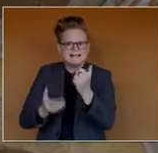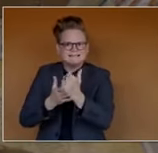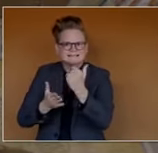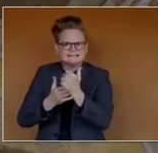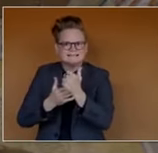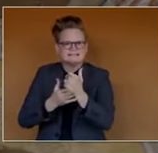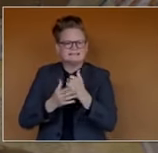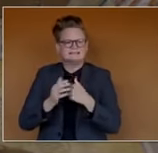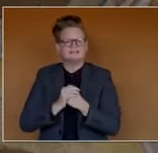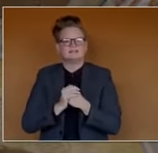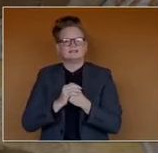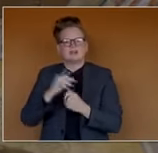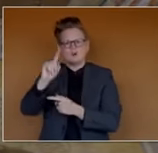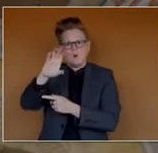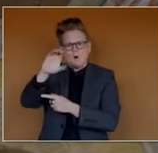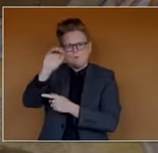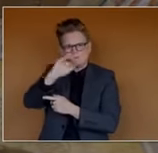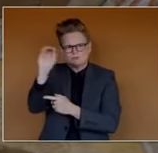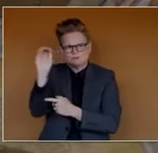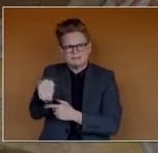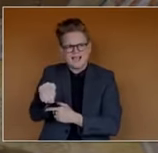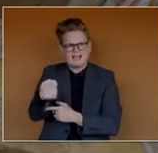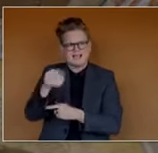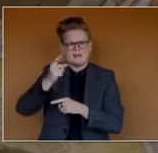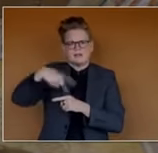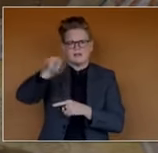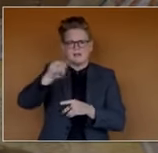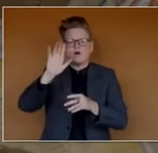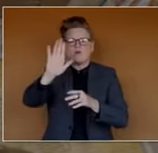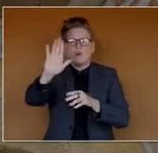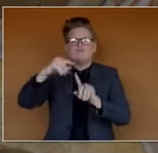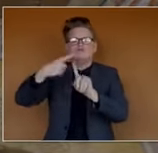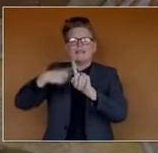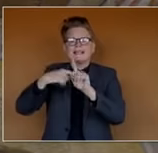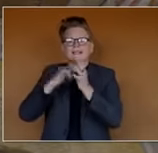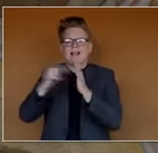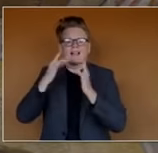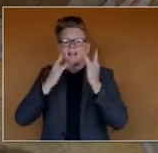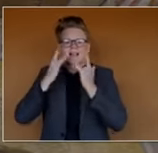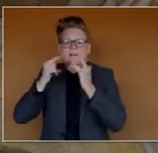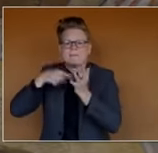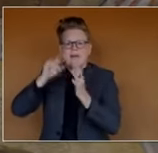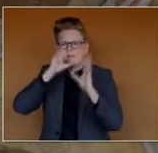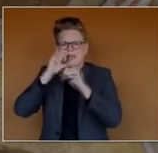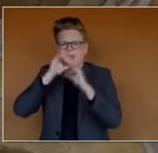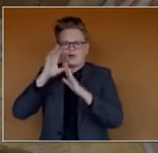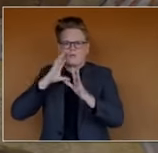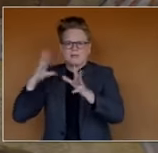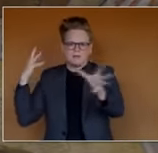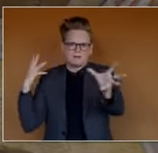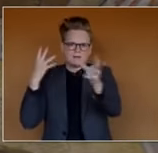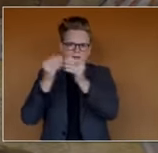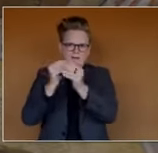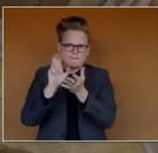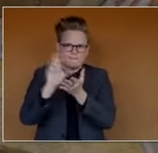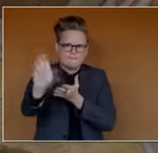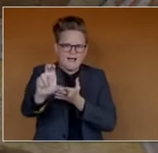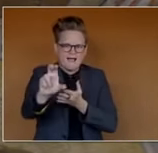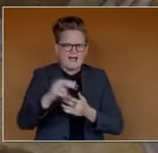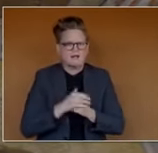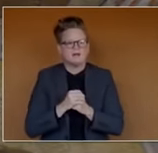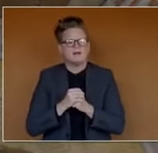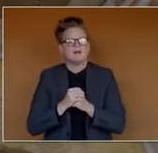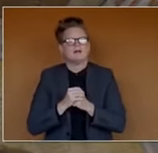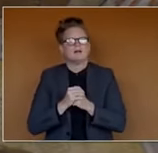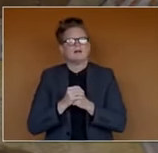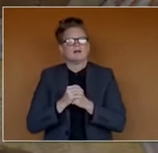100% of all the back rent paid and provide 100% support over the next few months to renters that